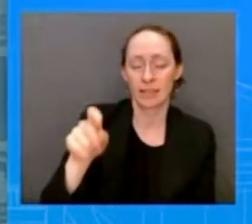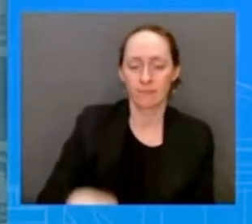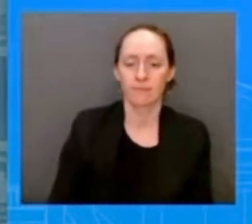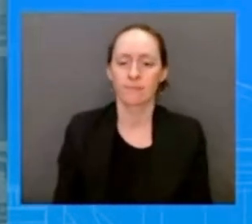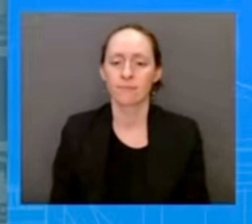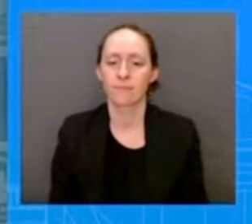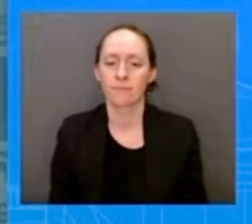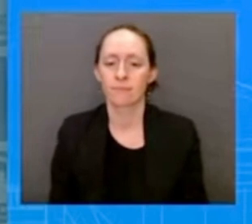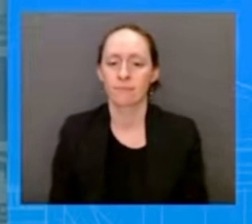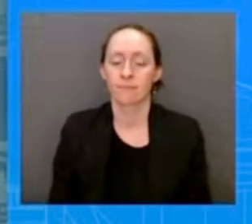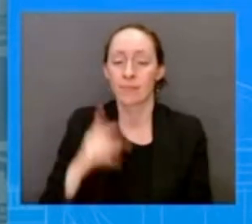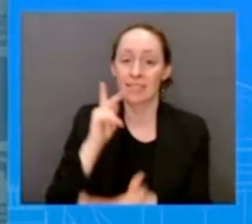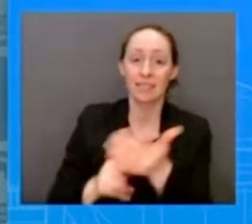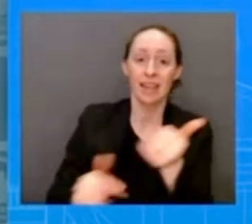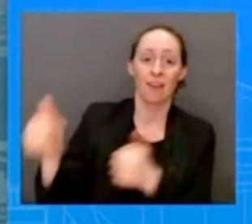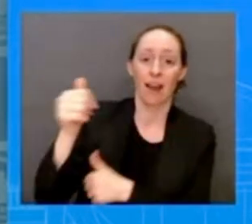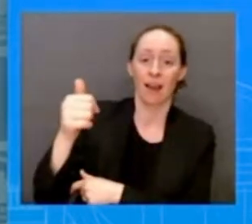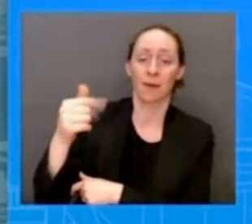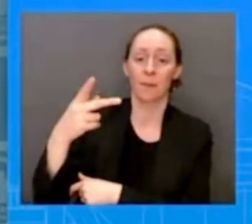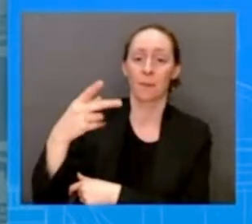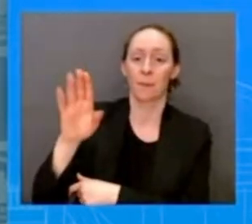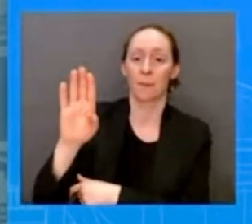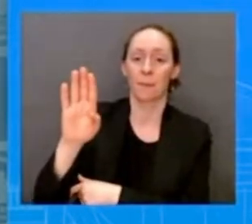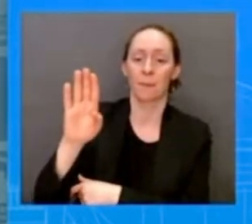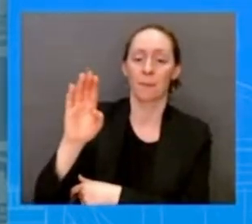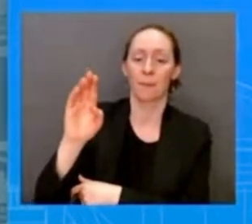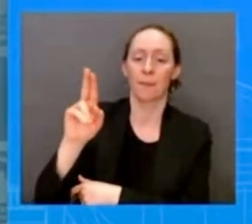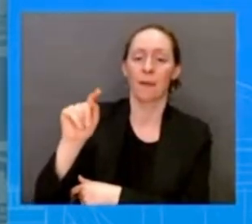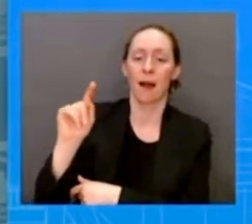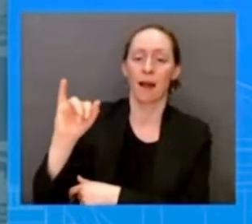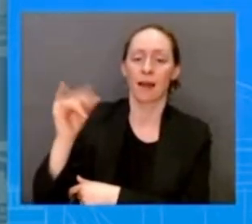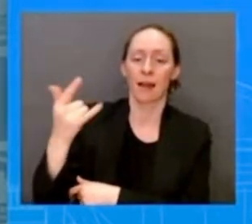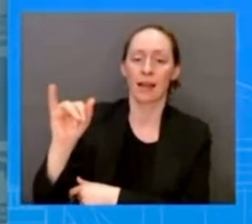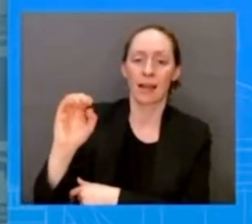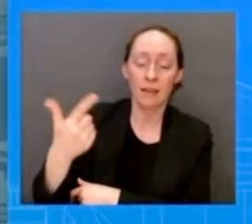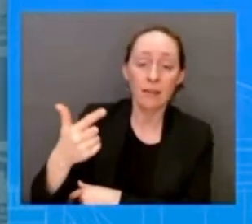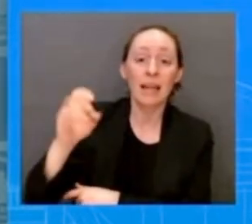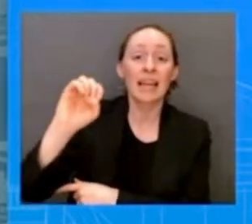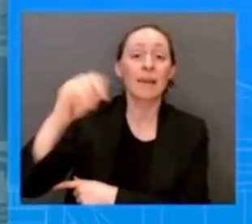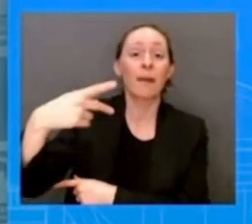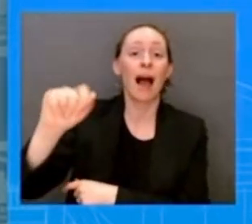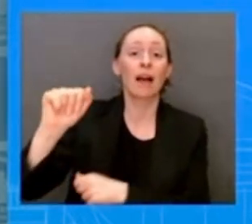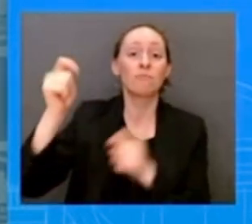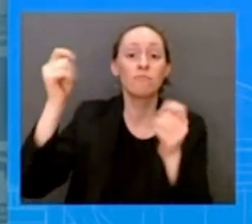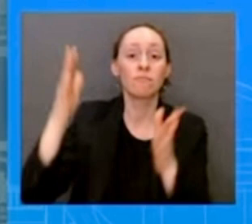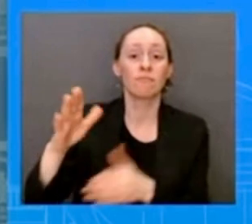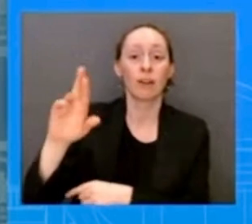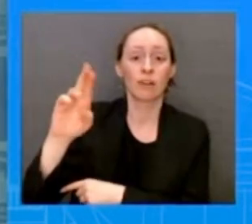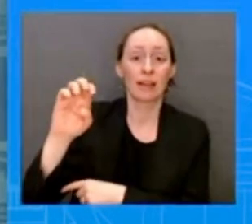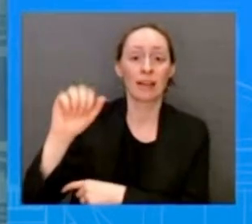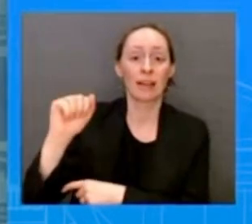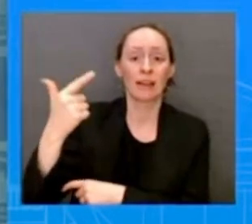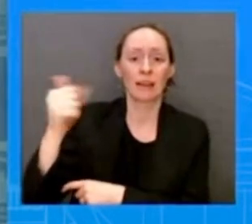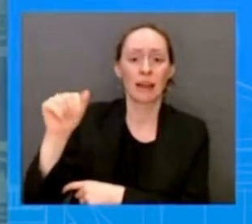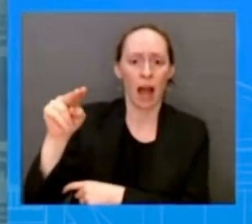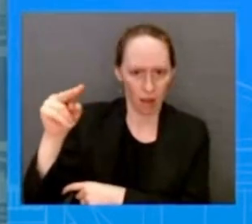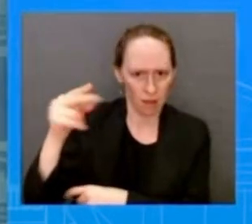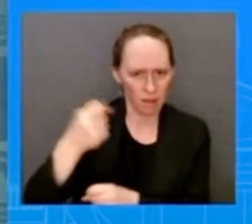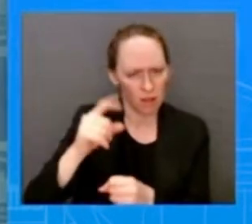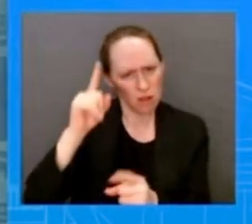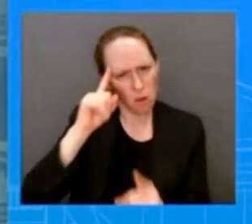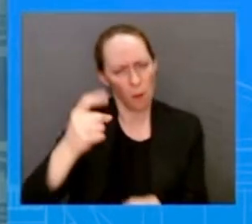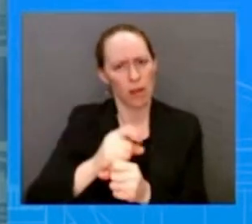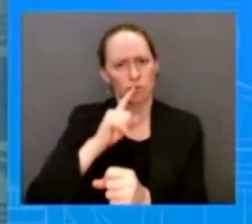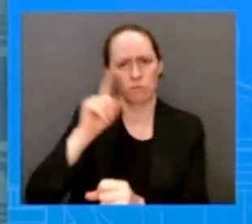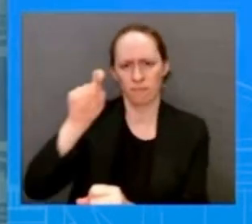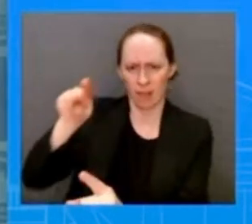Regan, we're going to make sure that we hold Norfolk, Suffolk accountable and make sure that they clean up their mess. I'm going to go to the back because I haven't done